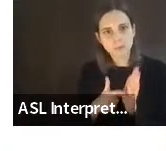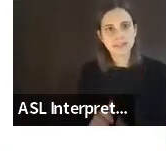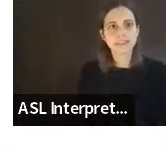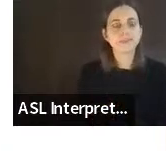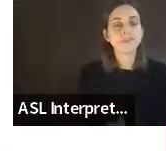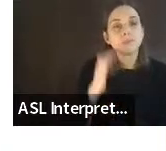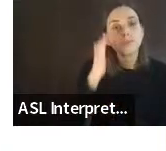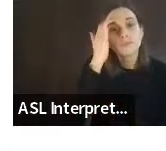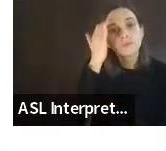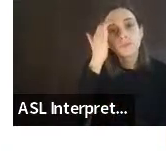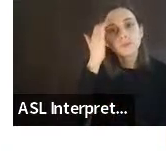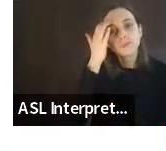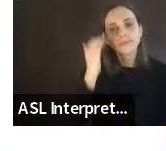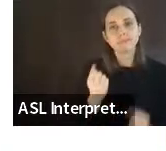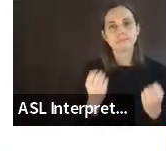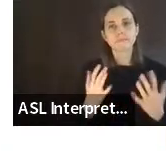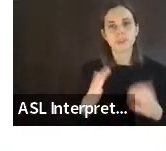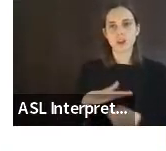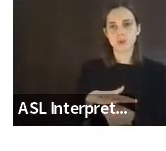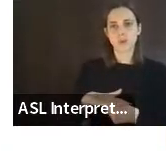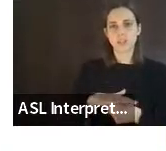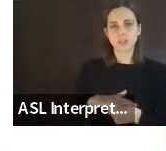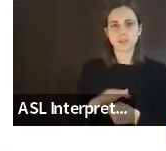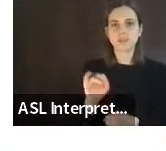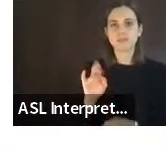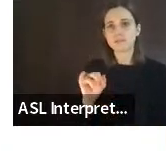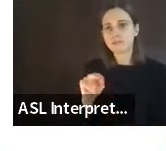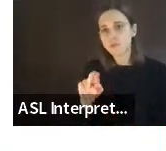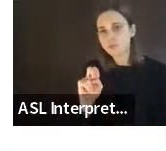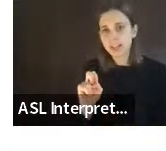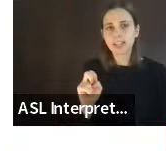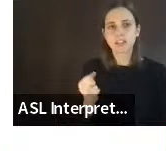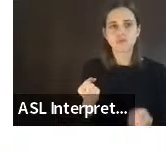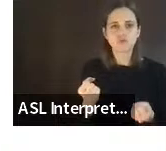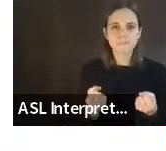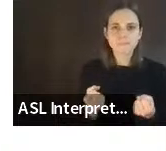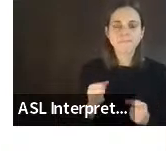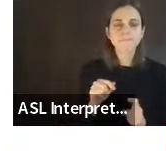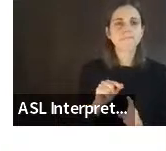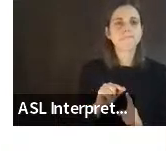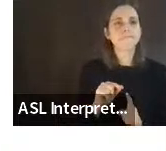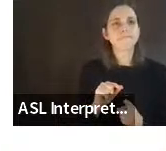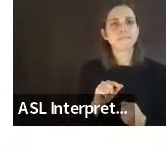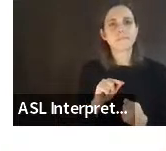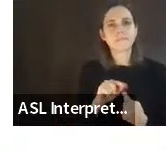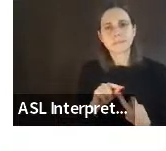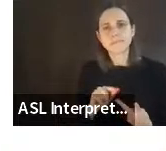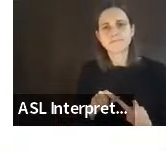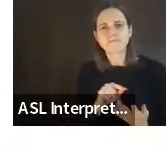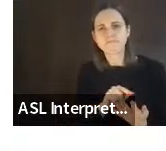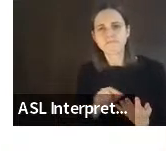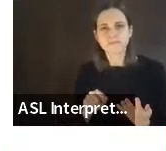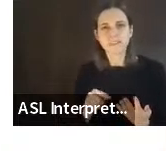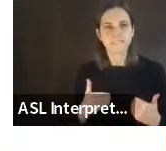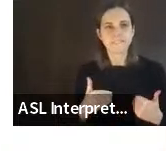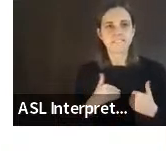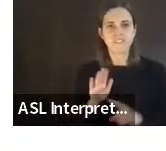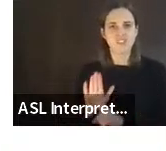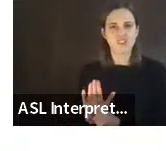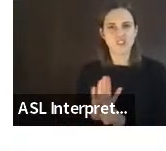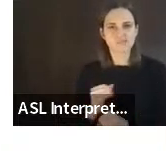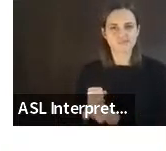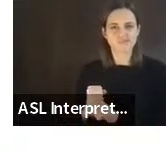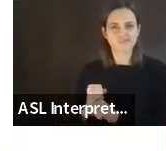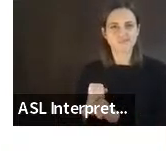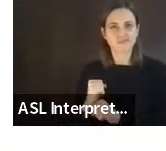Drive interchange. You got kind of their origin destination patterns, as well as the grades that they have to deal with. Crashes caused by these short